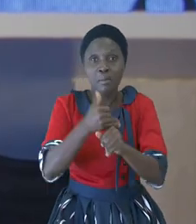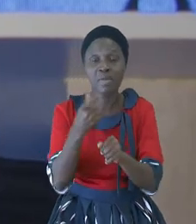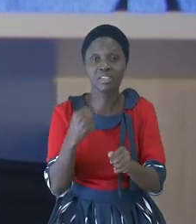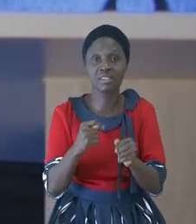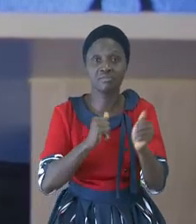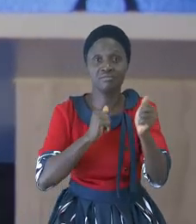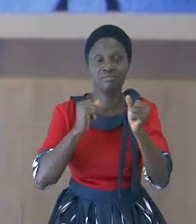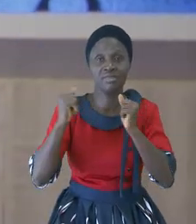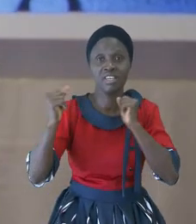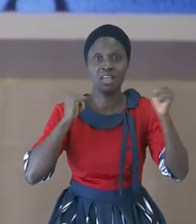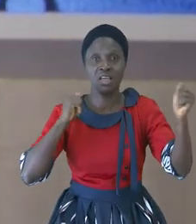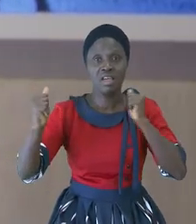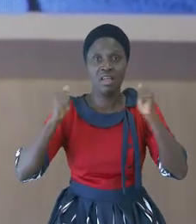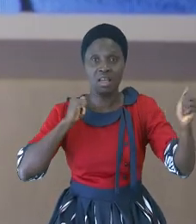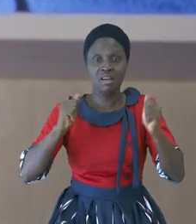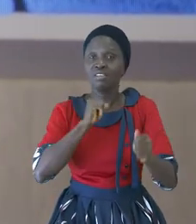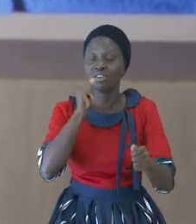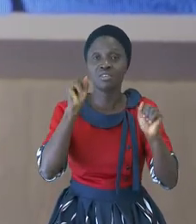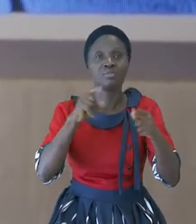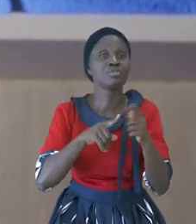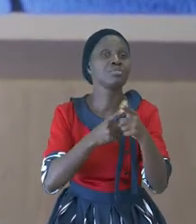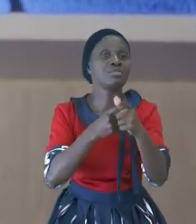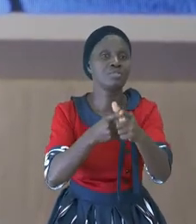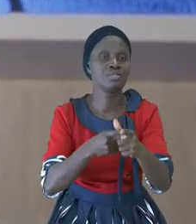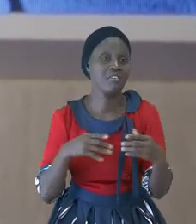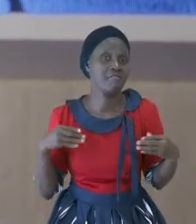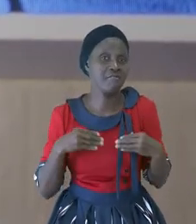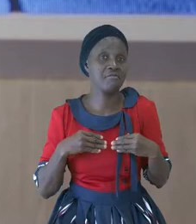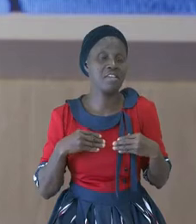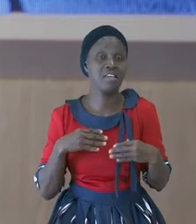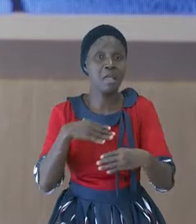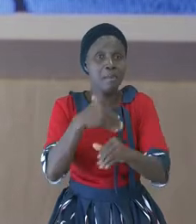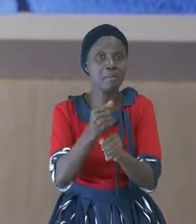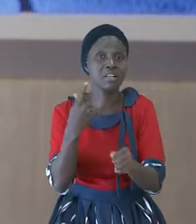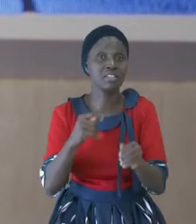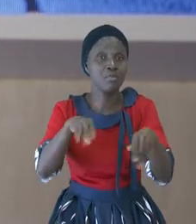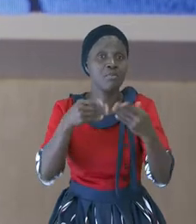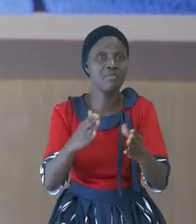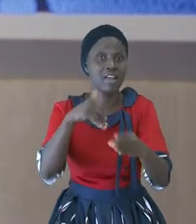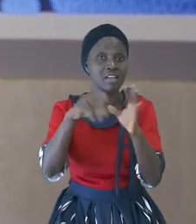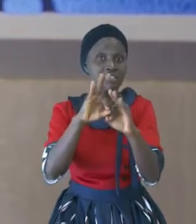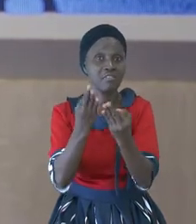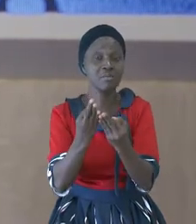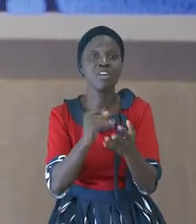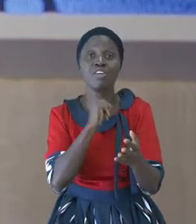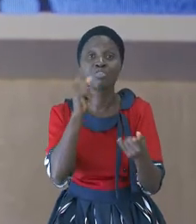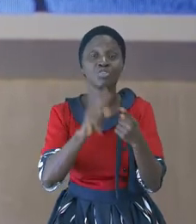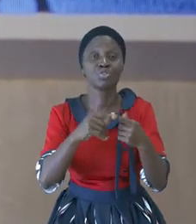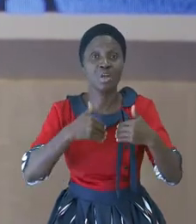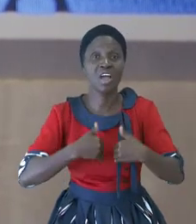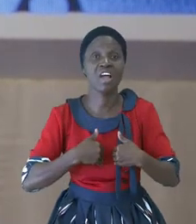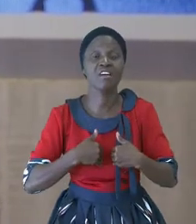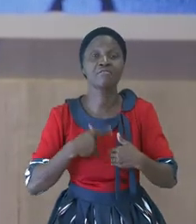Fear makes the provider for the house not to have appetite to eat.